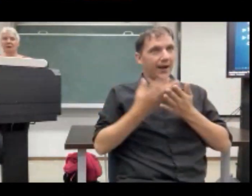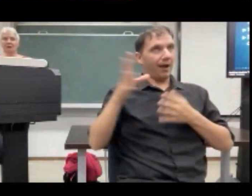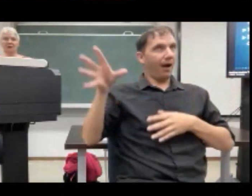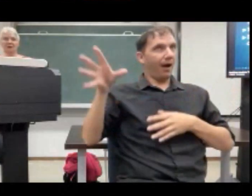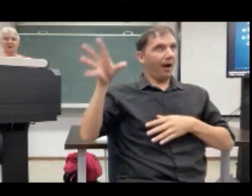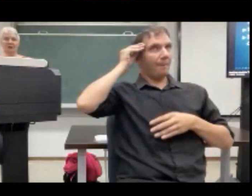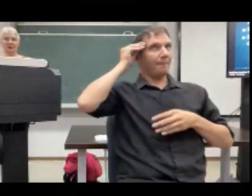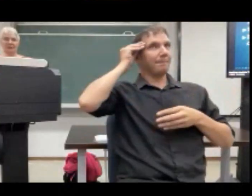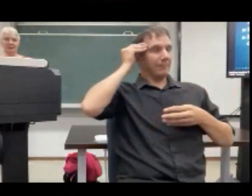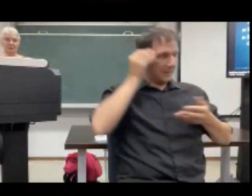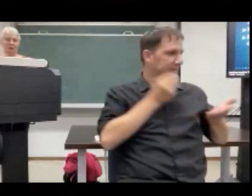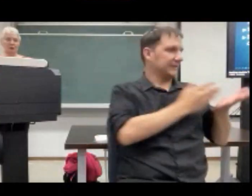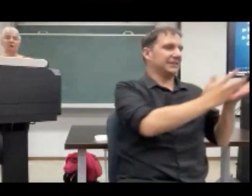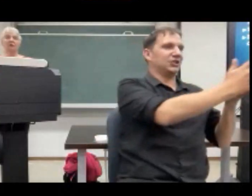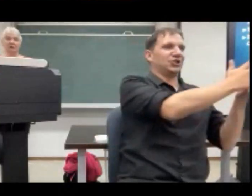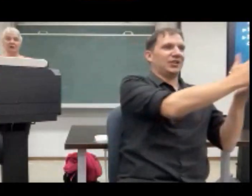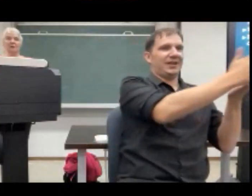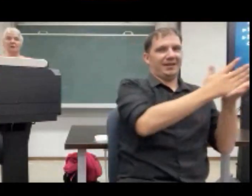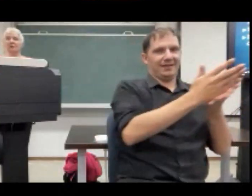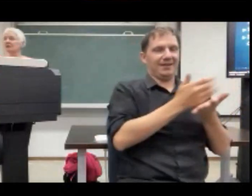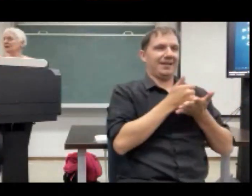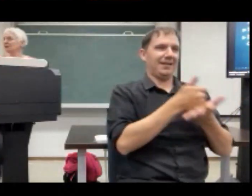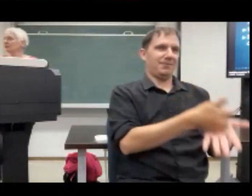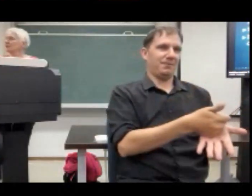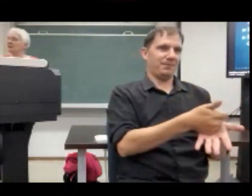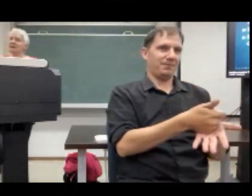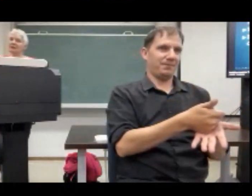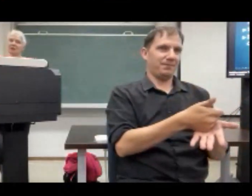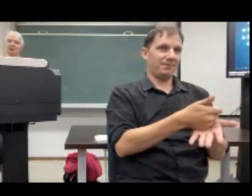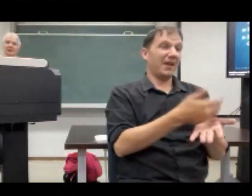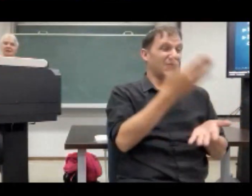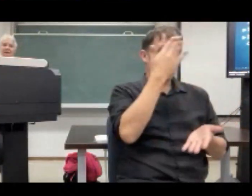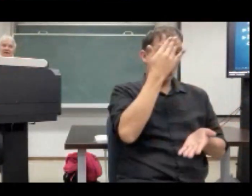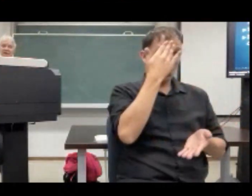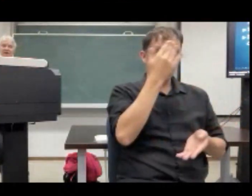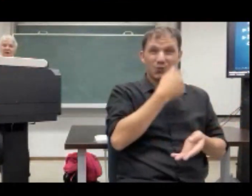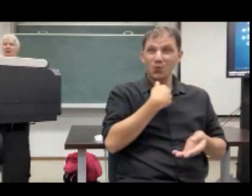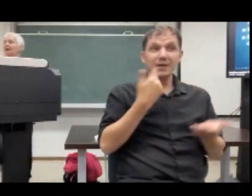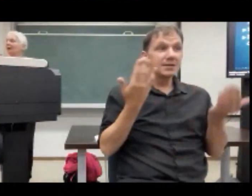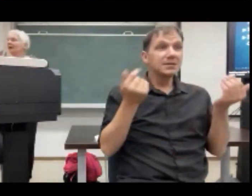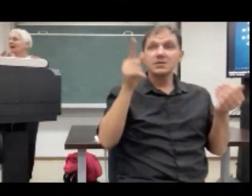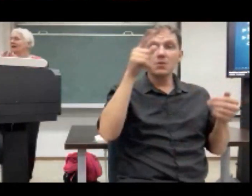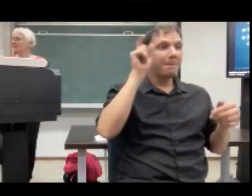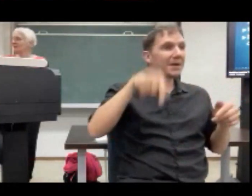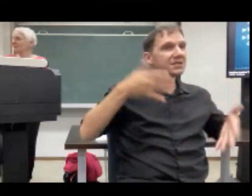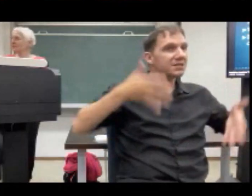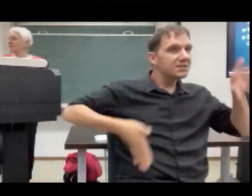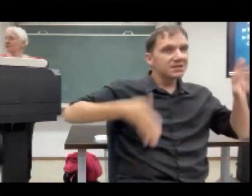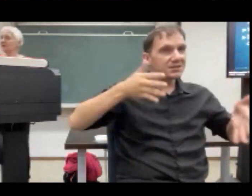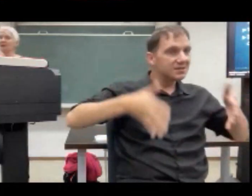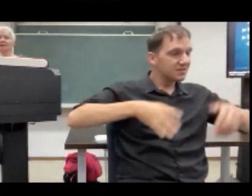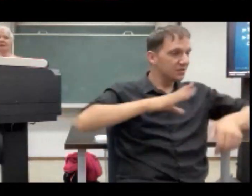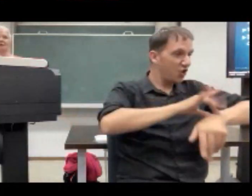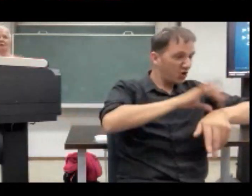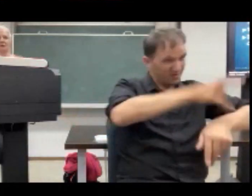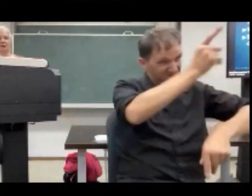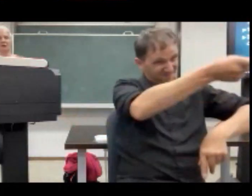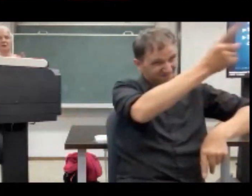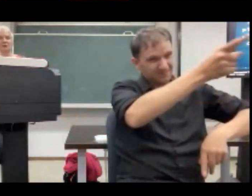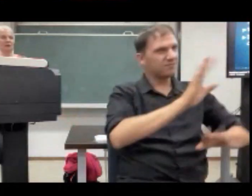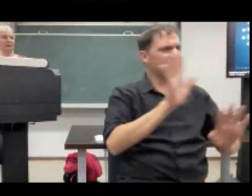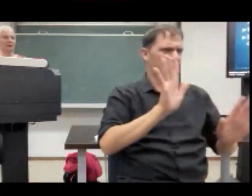services, but it is important, for example, that the deaf organisations in South Africa have this information